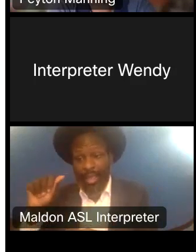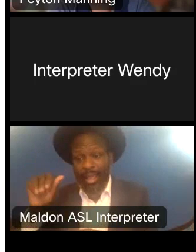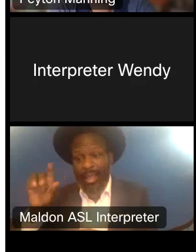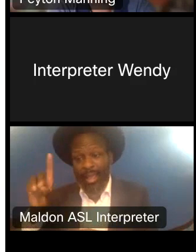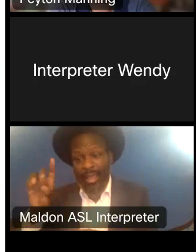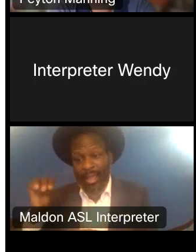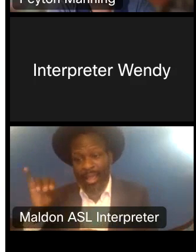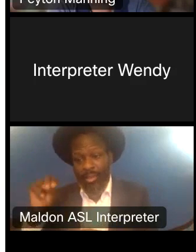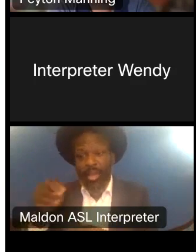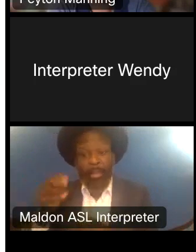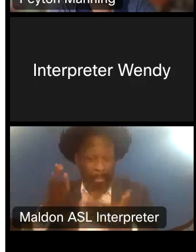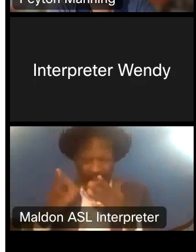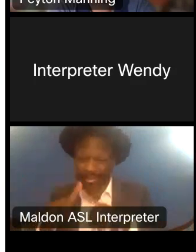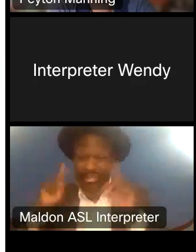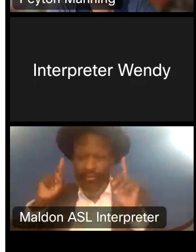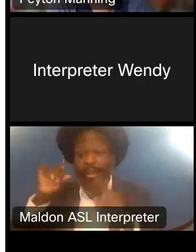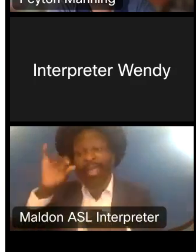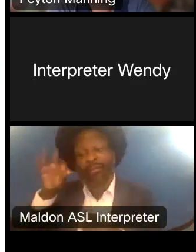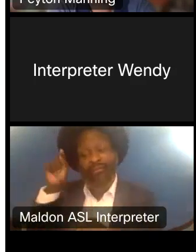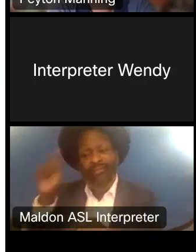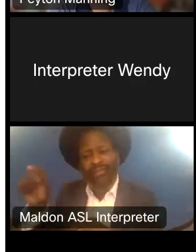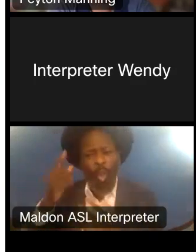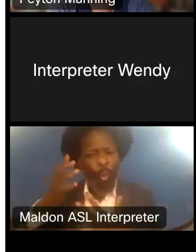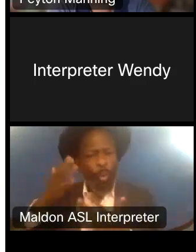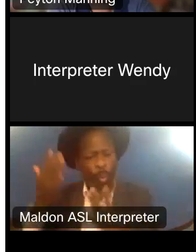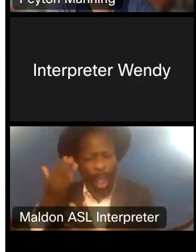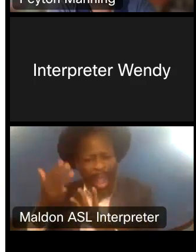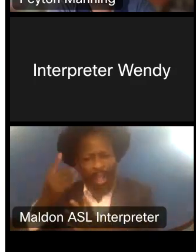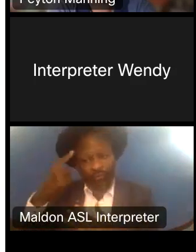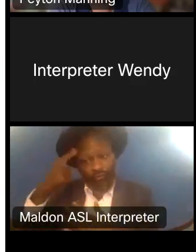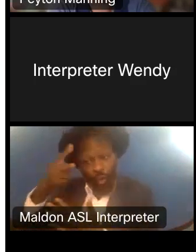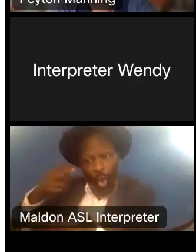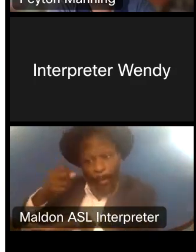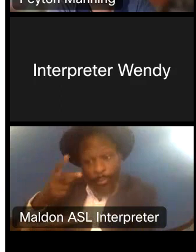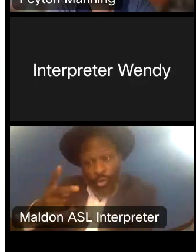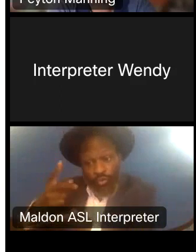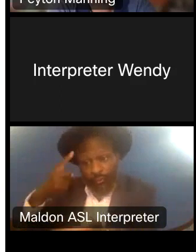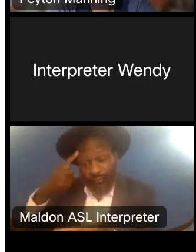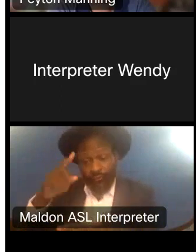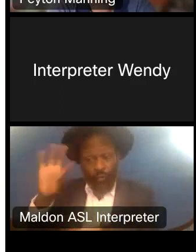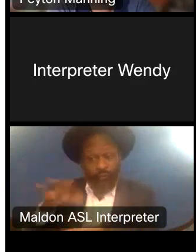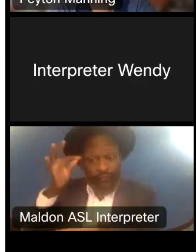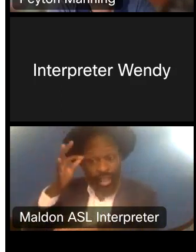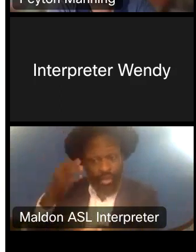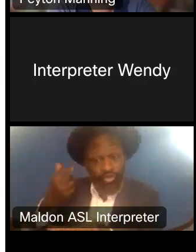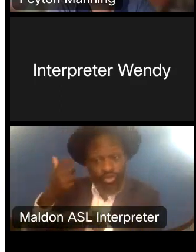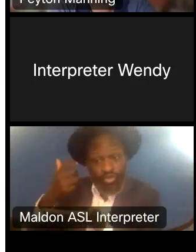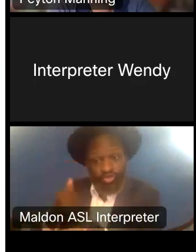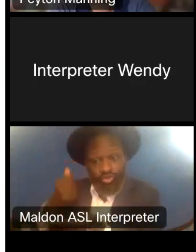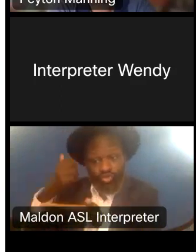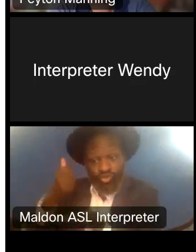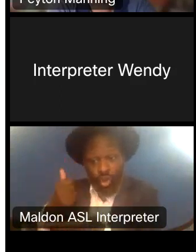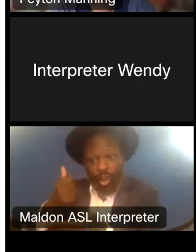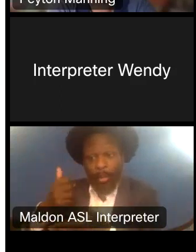they're waiting or for an approval for some federal grants and there is no federal money in say 5